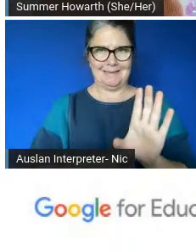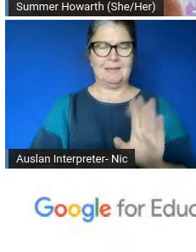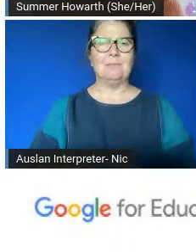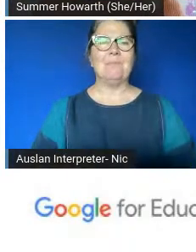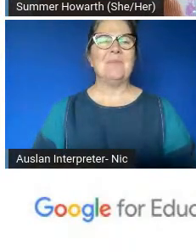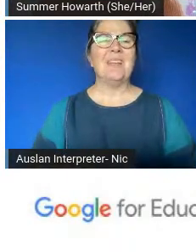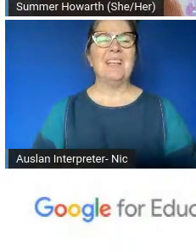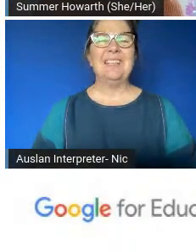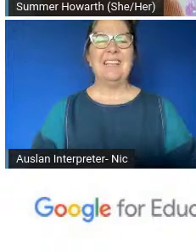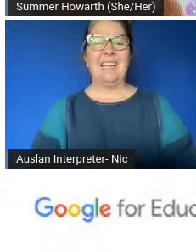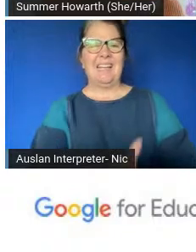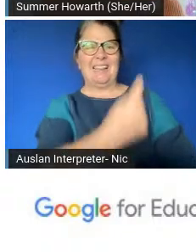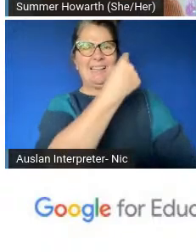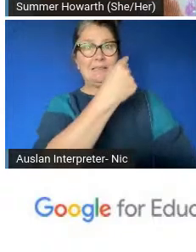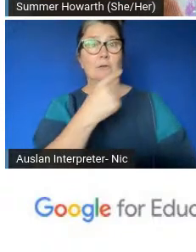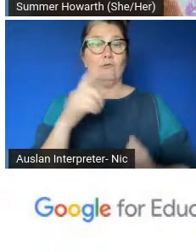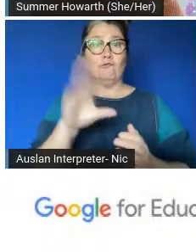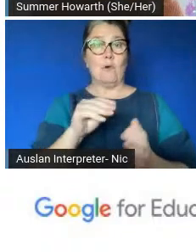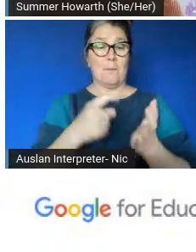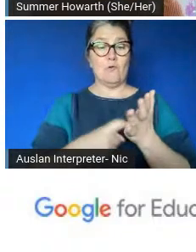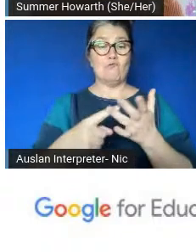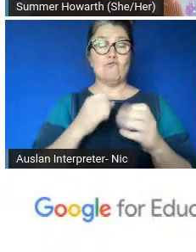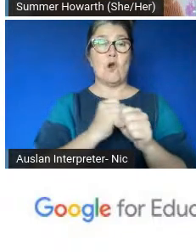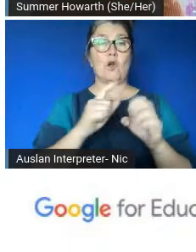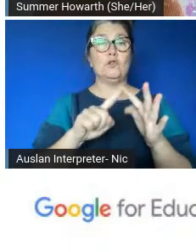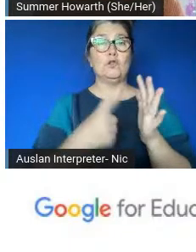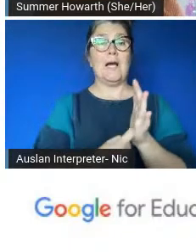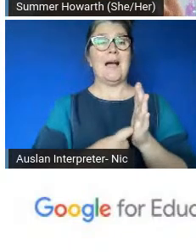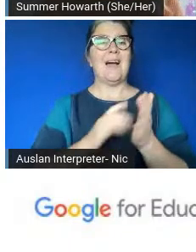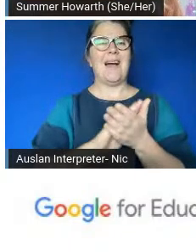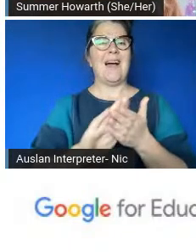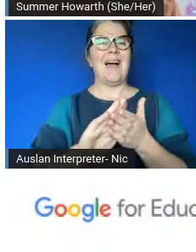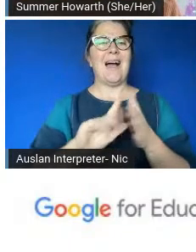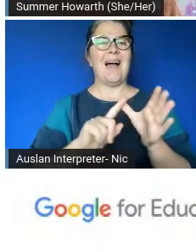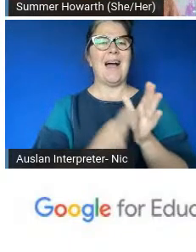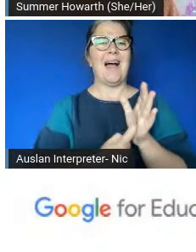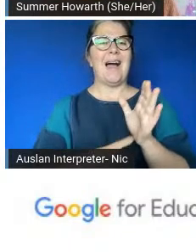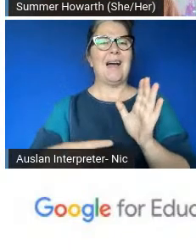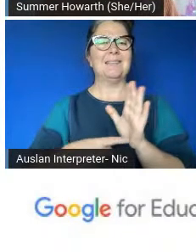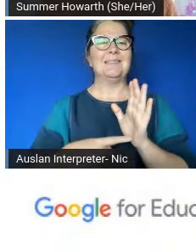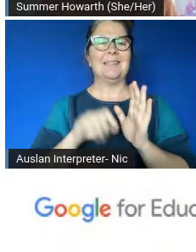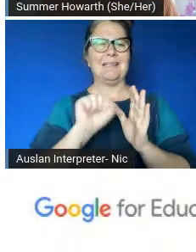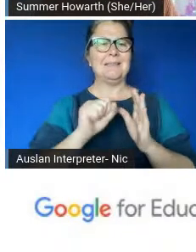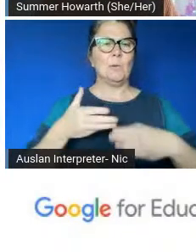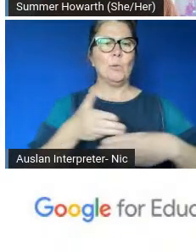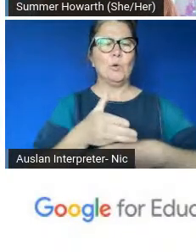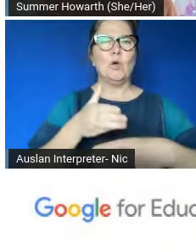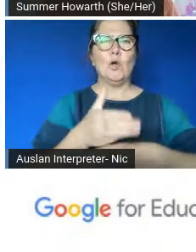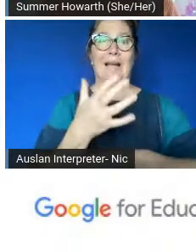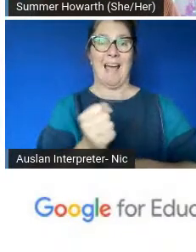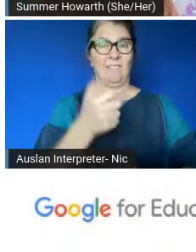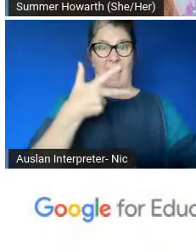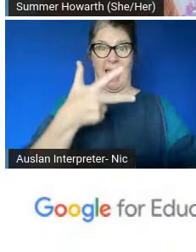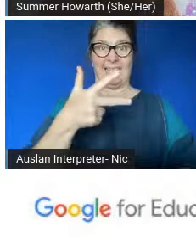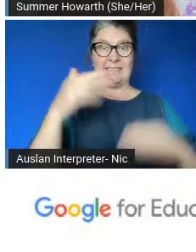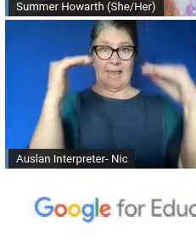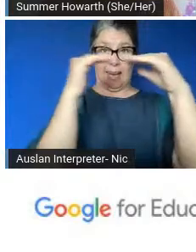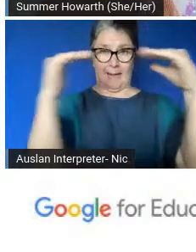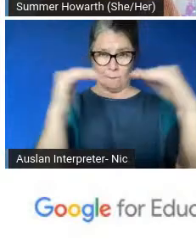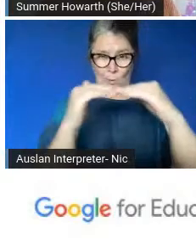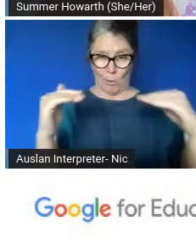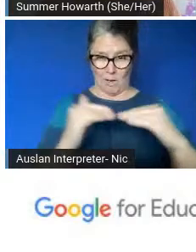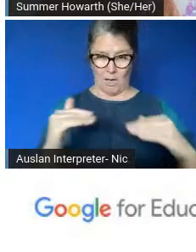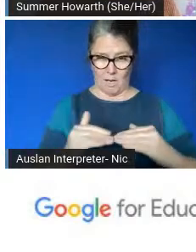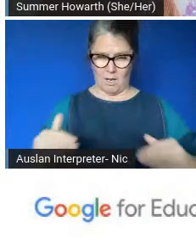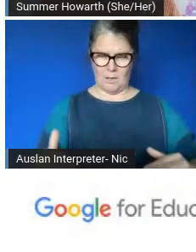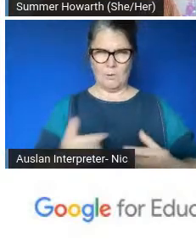8 levels of student agency in this piece, but the main core of it, and we really kind of stripped it back, because what